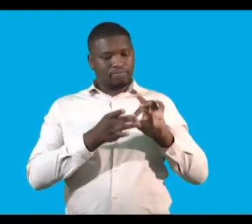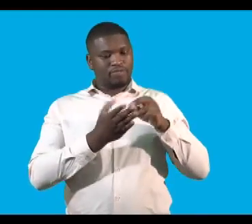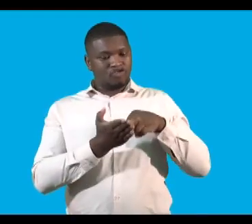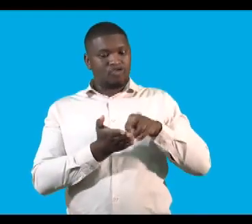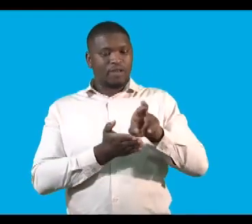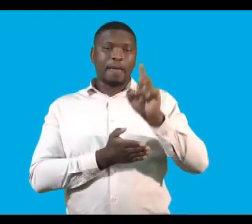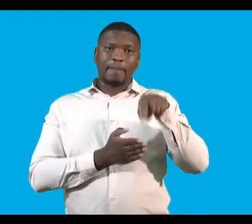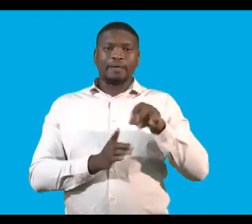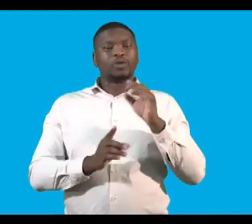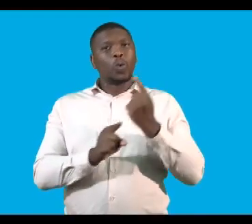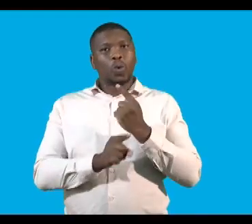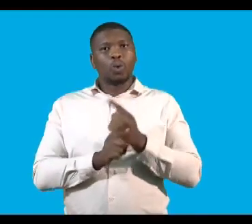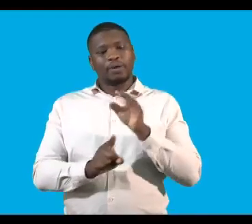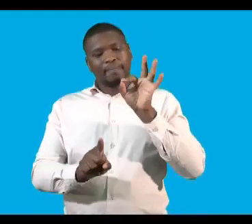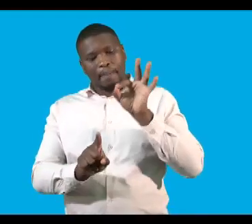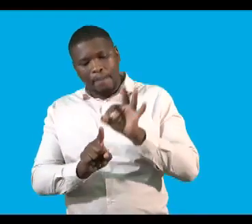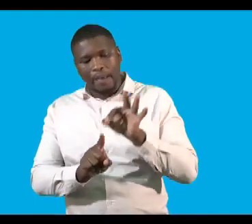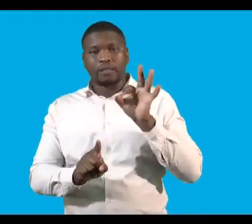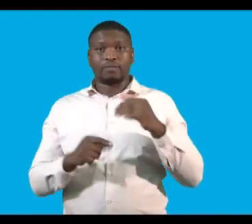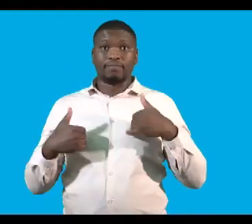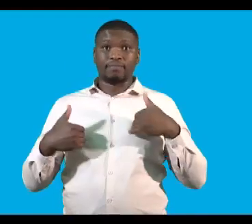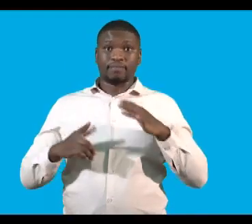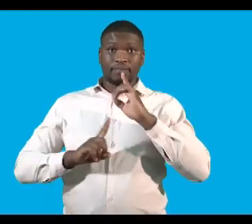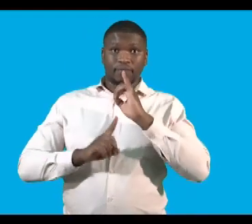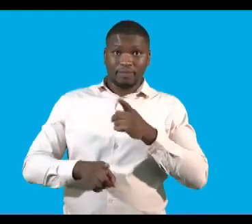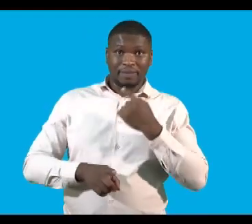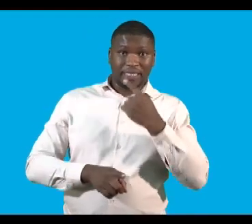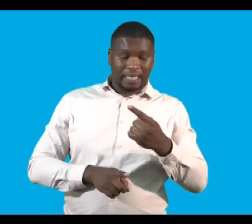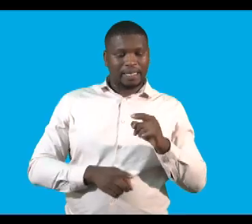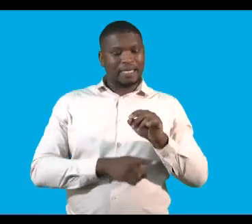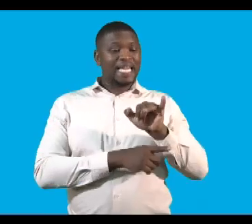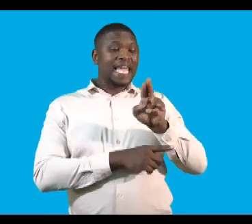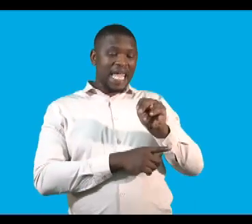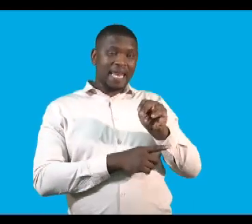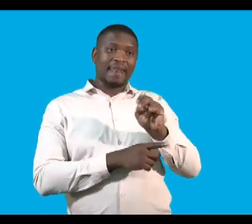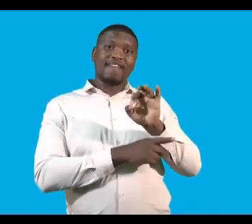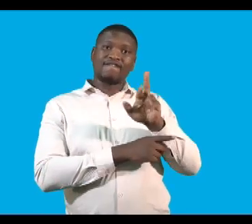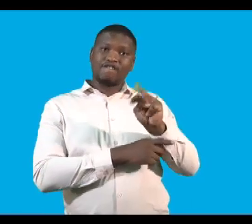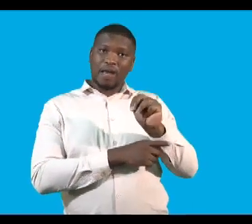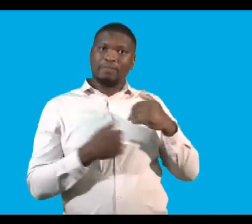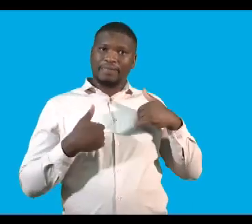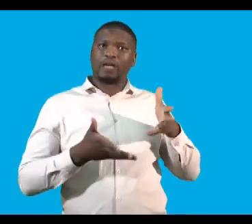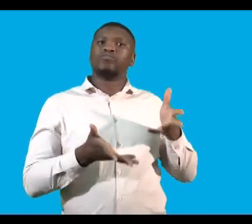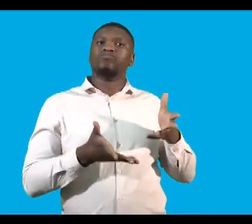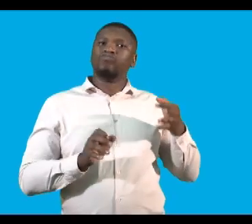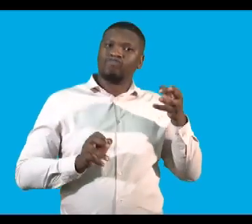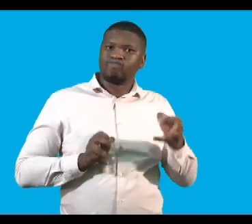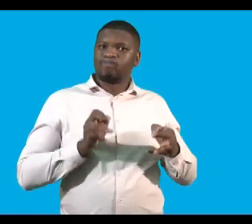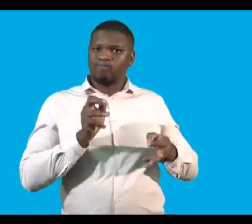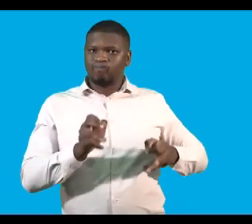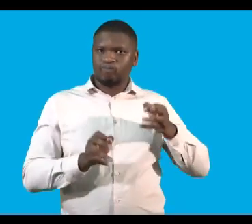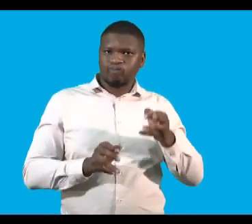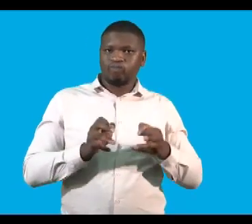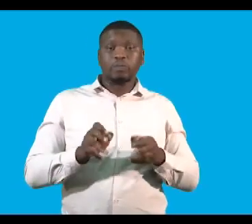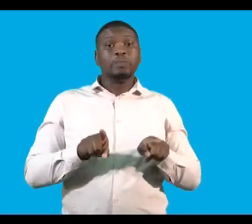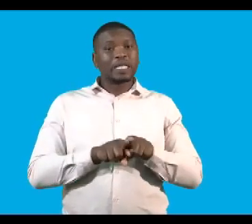that you are very specific. Start your answer with, in this frame. Explain, and then when you go to the next one, also give